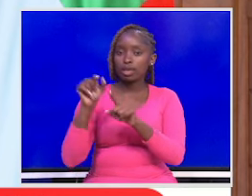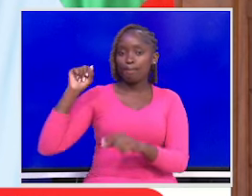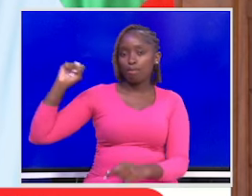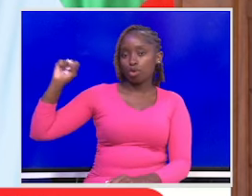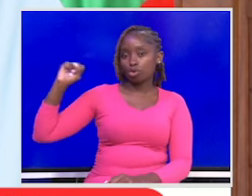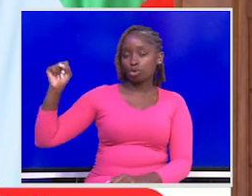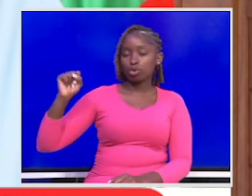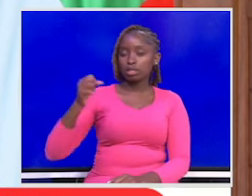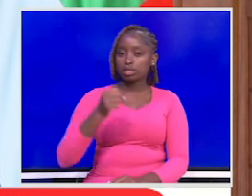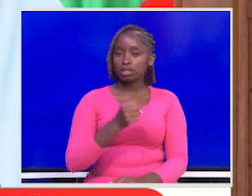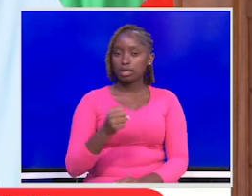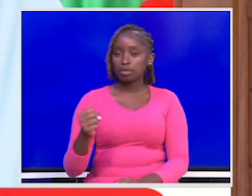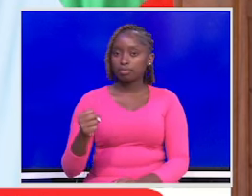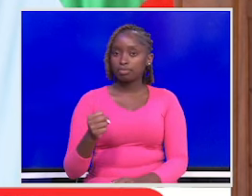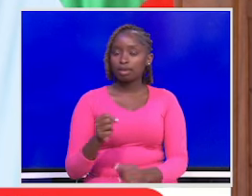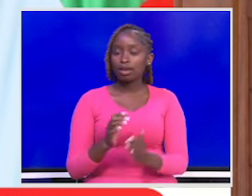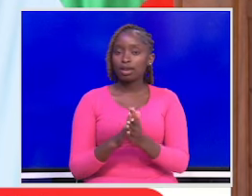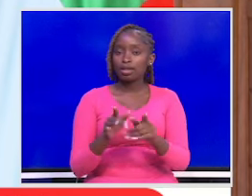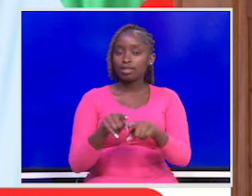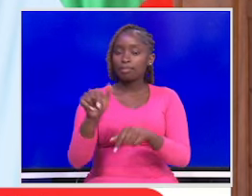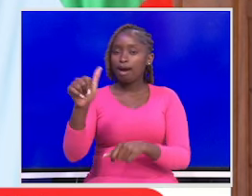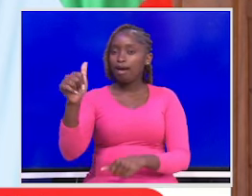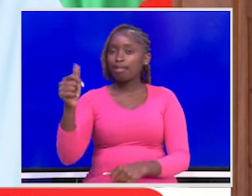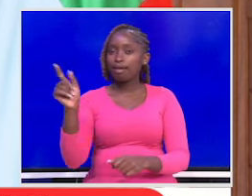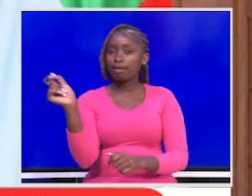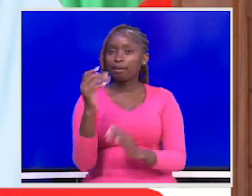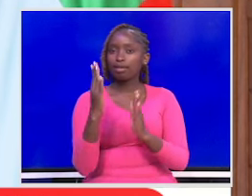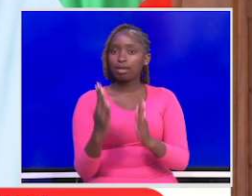formations and other Kenyans,